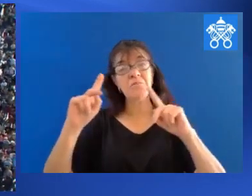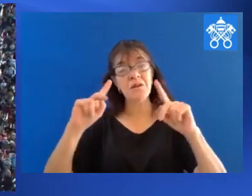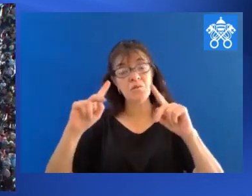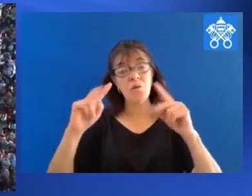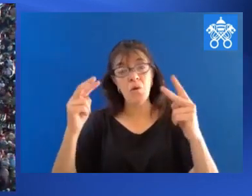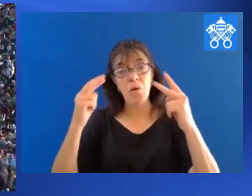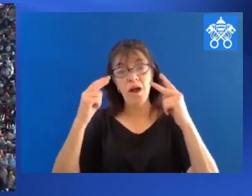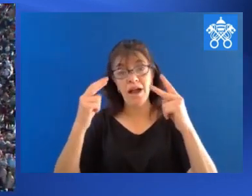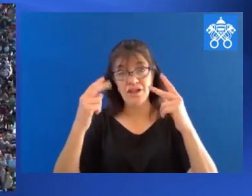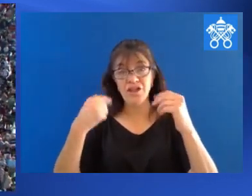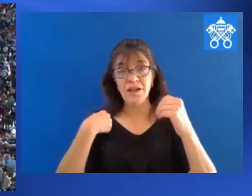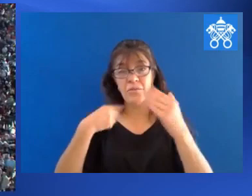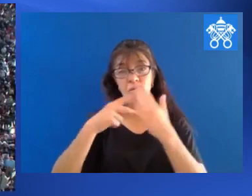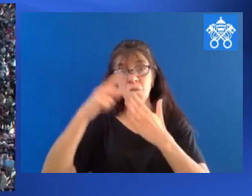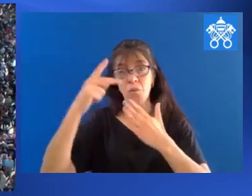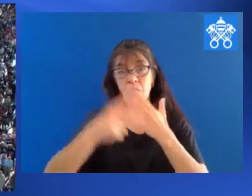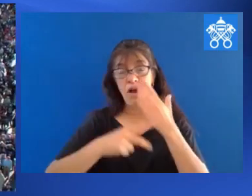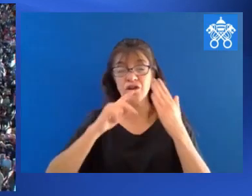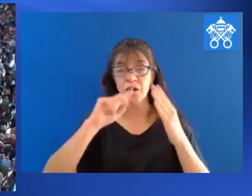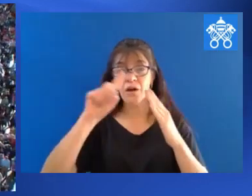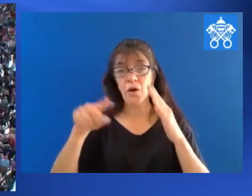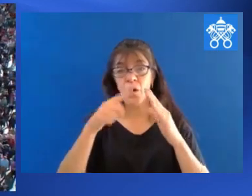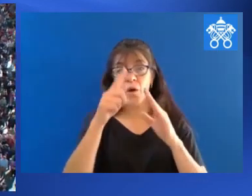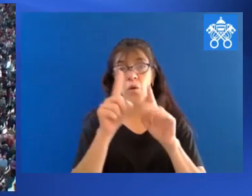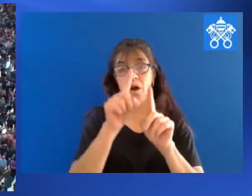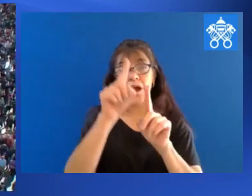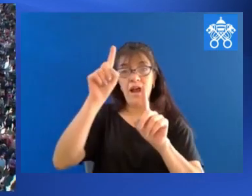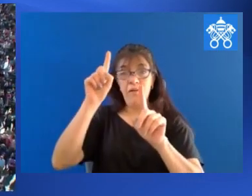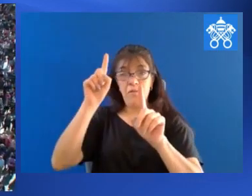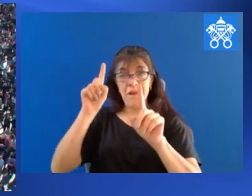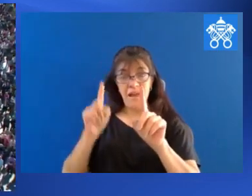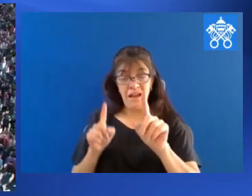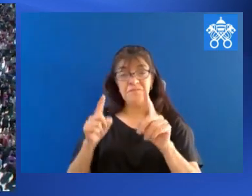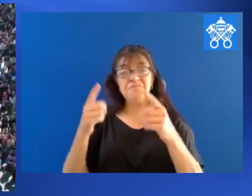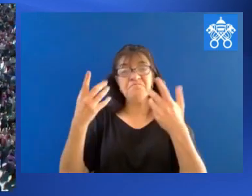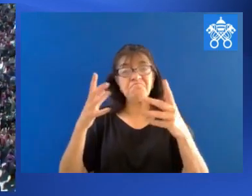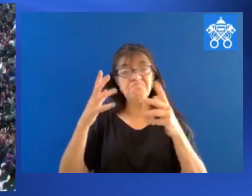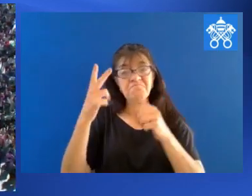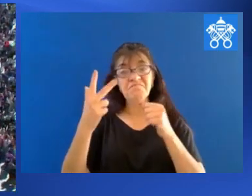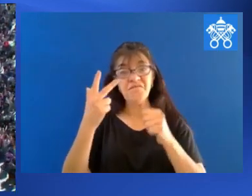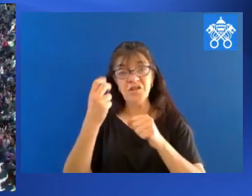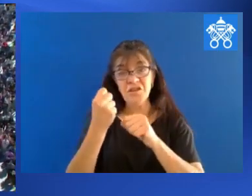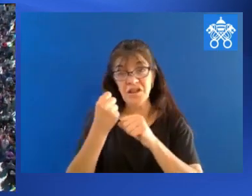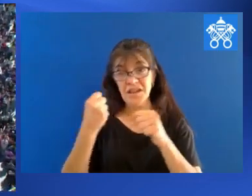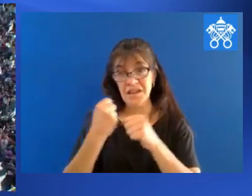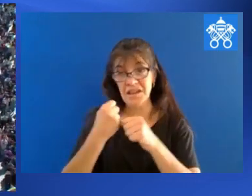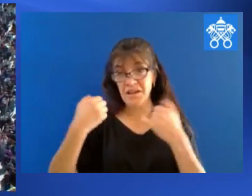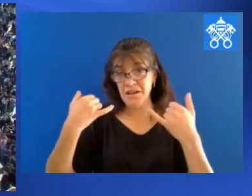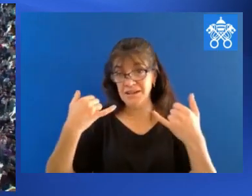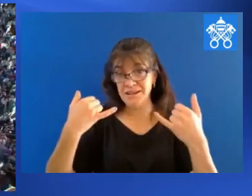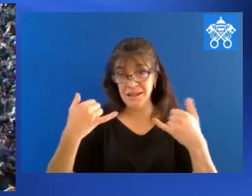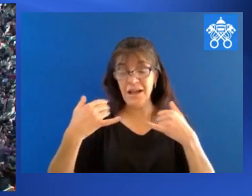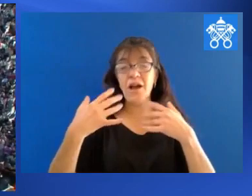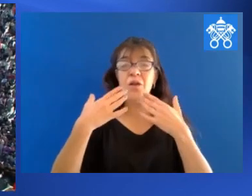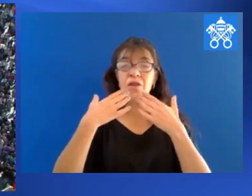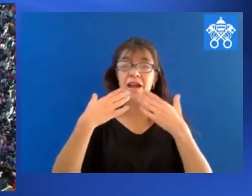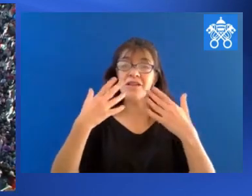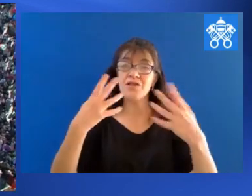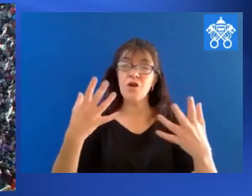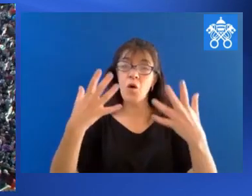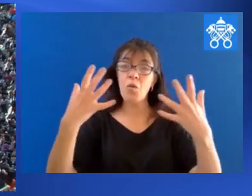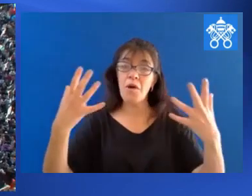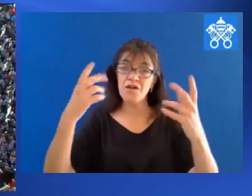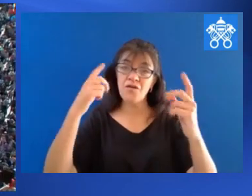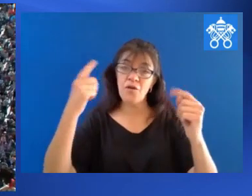own Vatican media channels, through the Vatican Audio Live Events app or the Vatican Radio